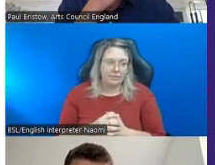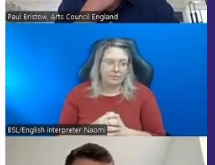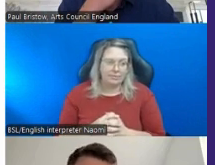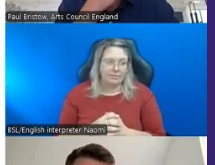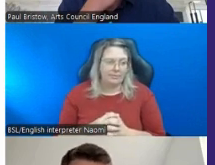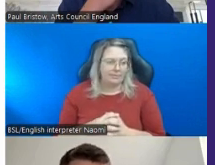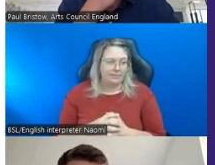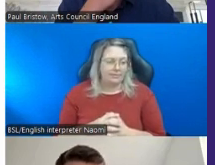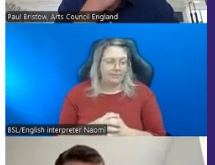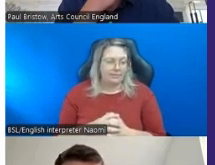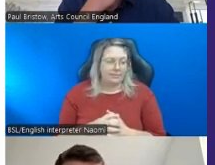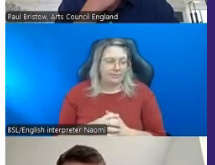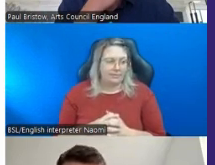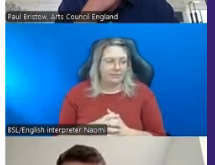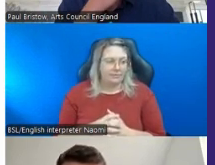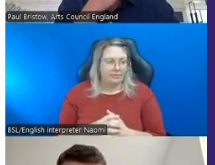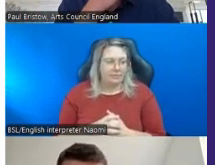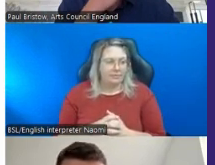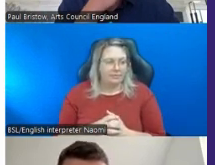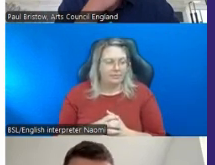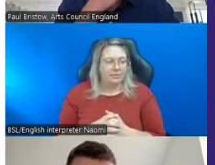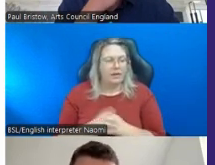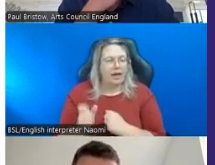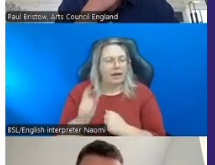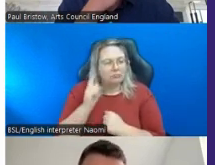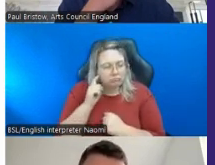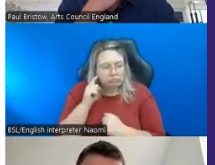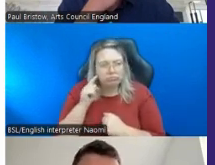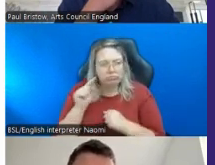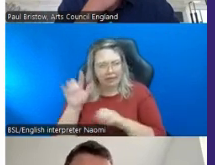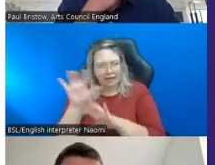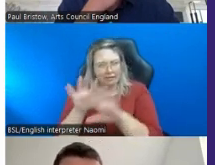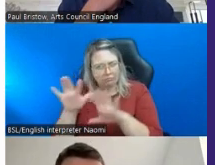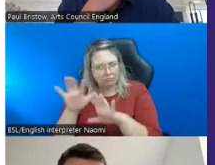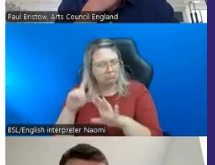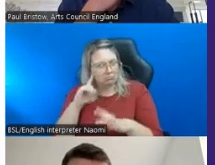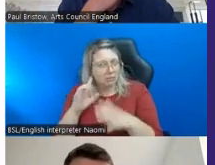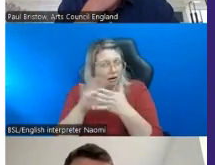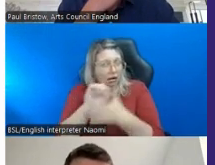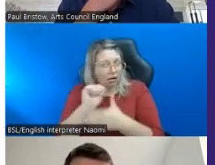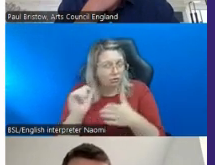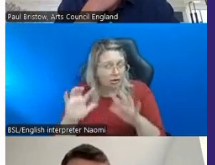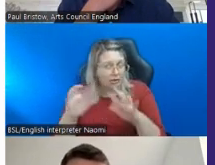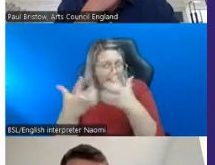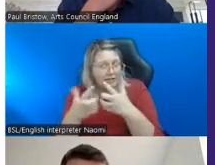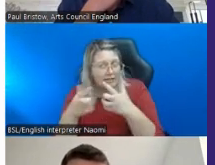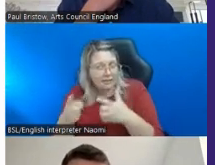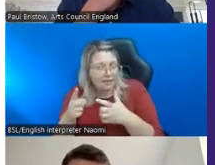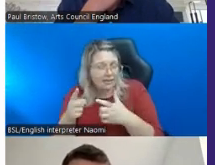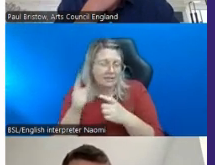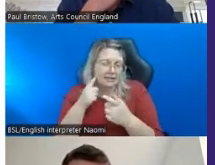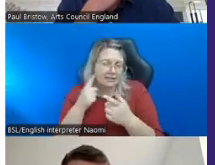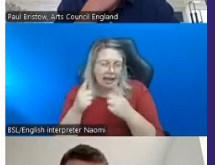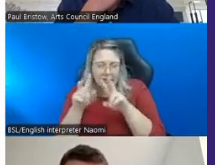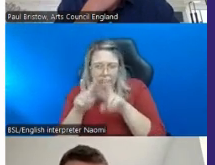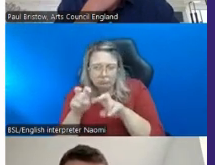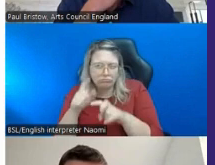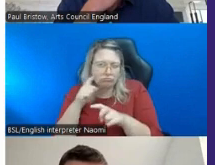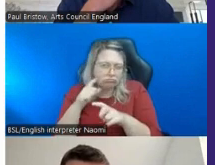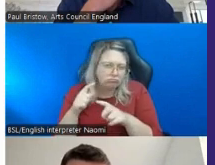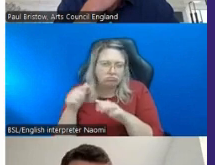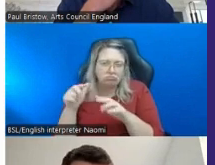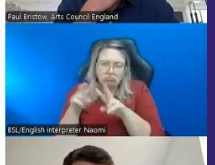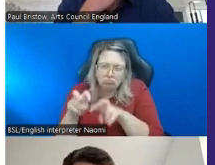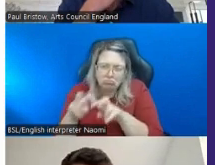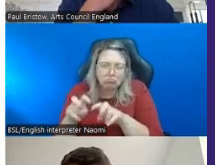you can then start to draw lines around how culture can maybe fit in and drive other areas of the agenda within the